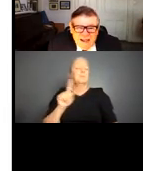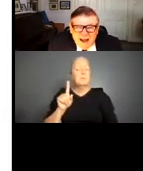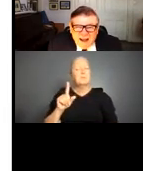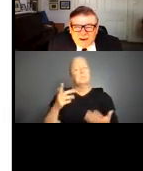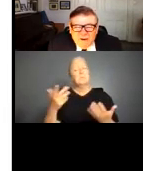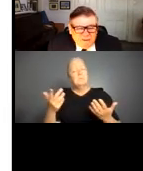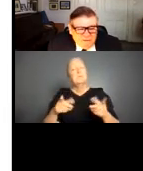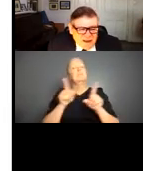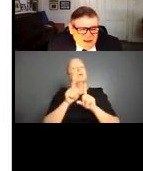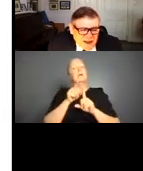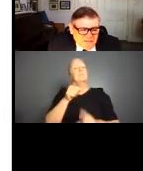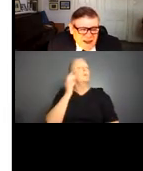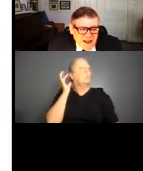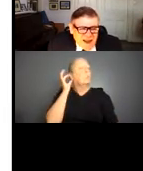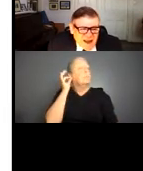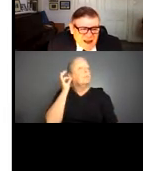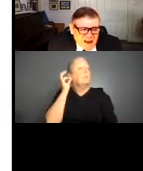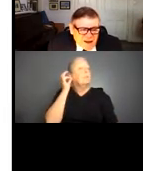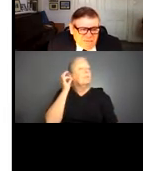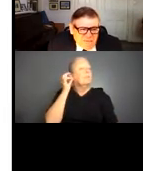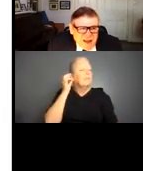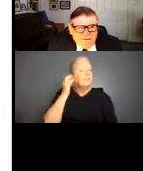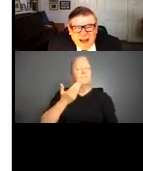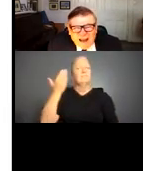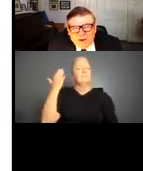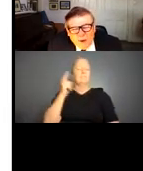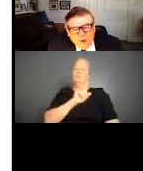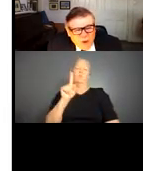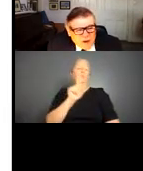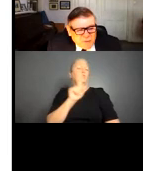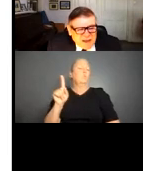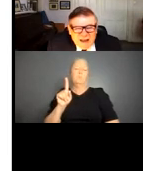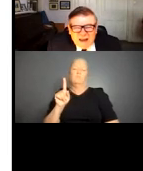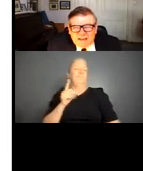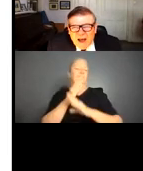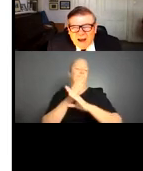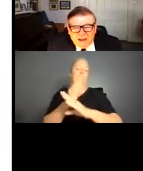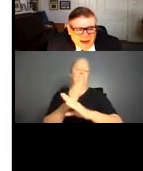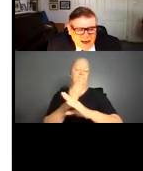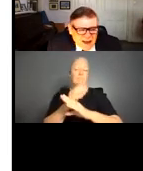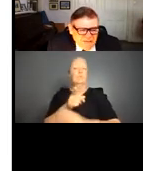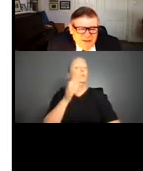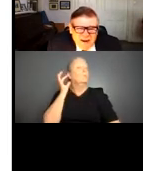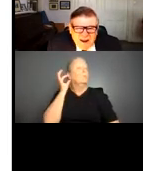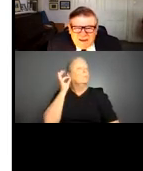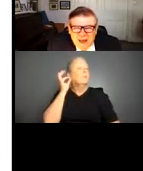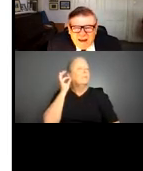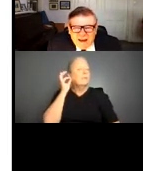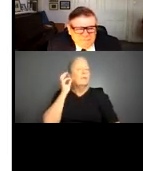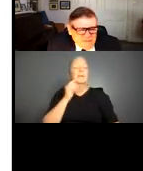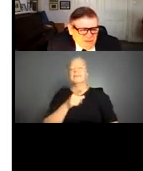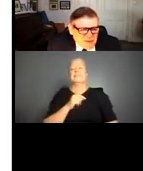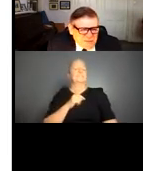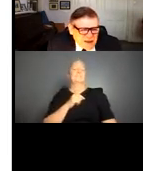in until quite recently. In fact, all women were seen as biologically inferior to